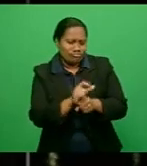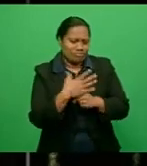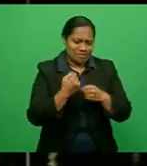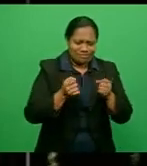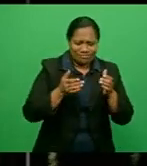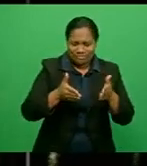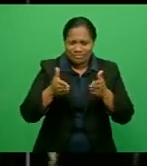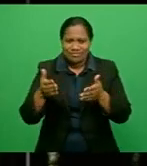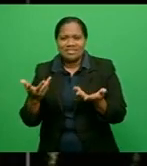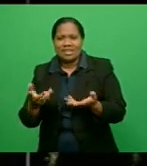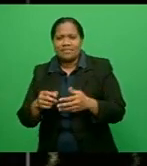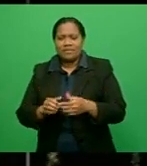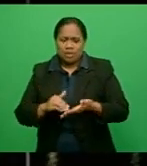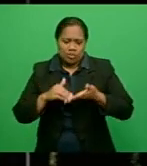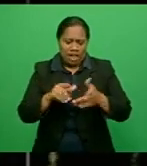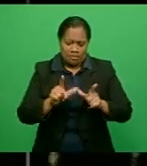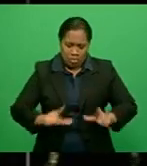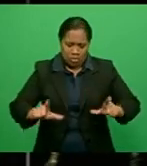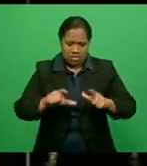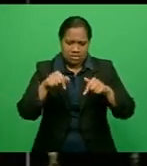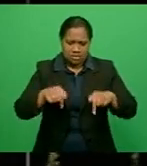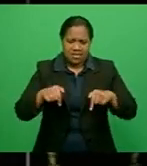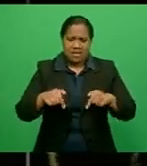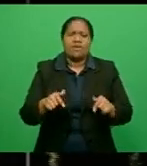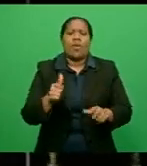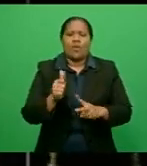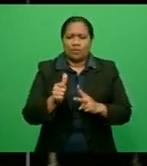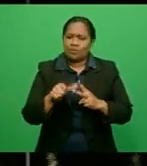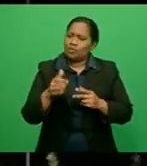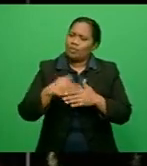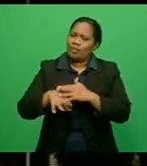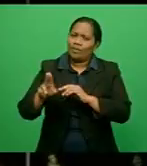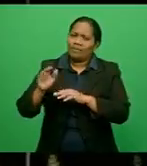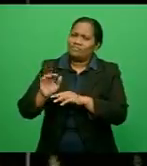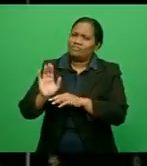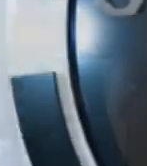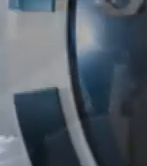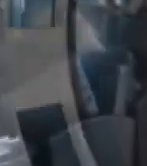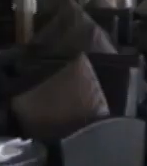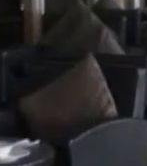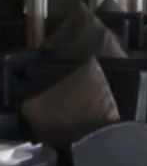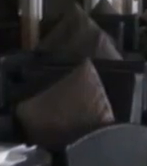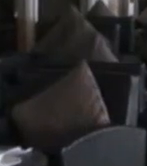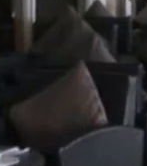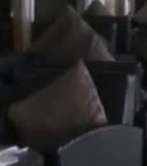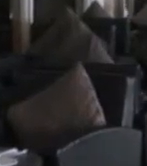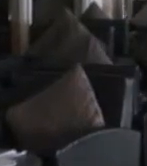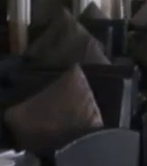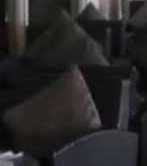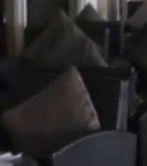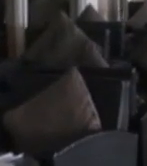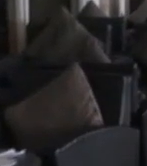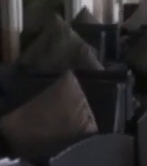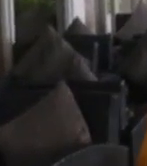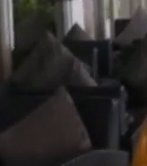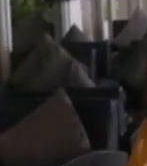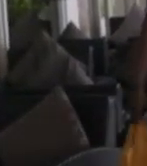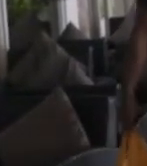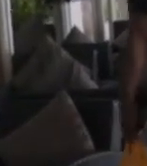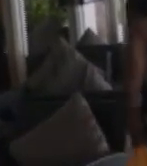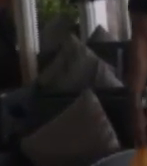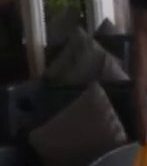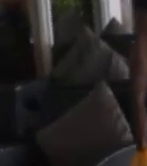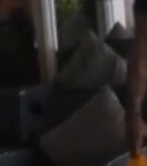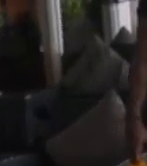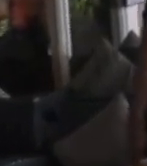locals here and abroad. Ritika Pratap with tonight's success story. The former Lalin Memorial High School student